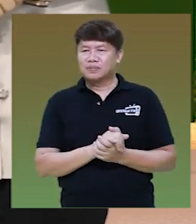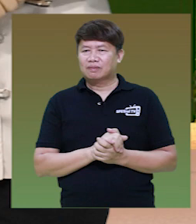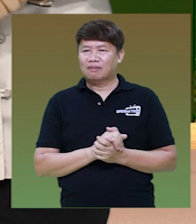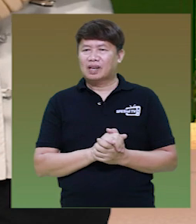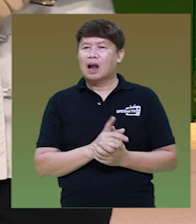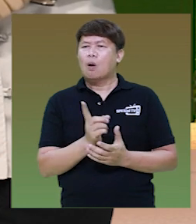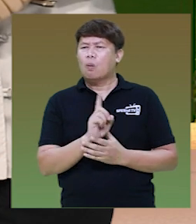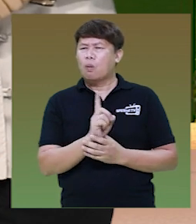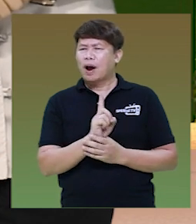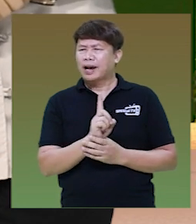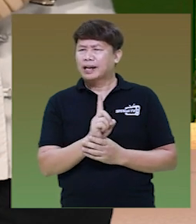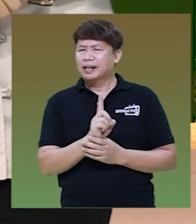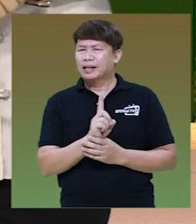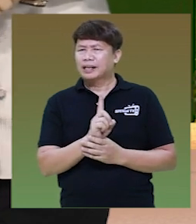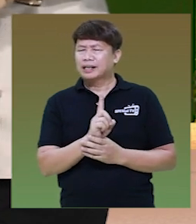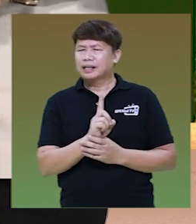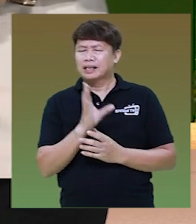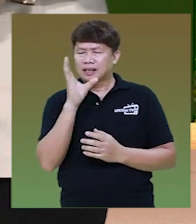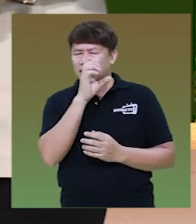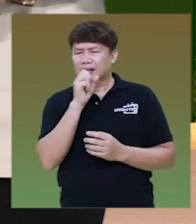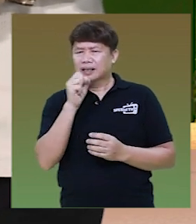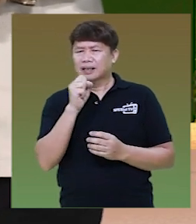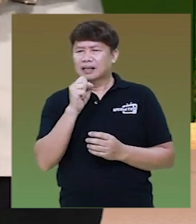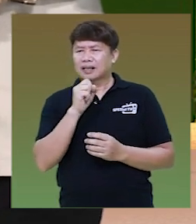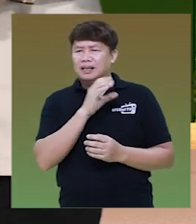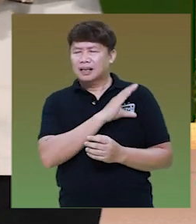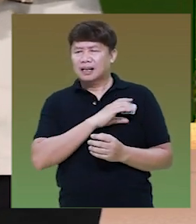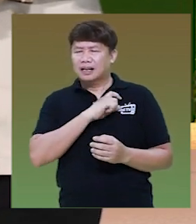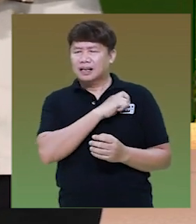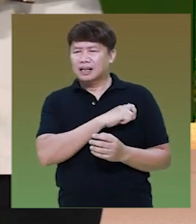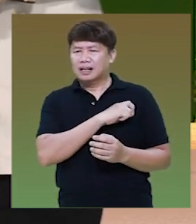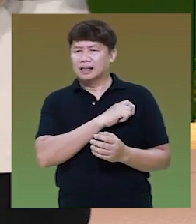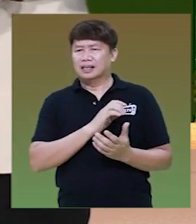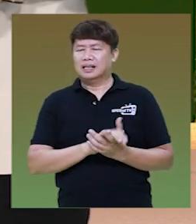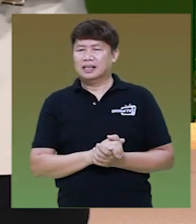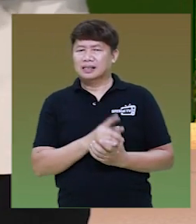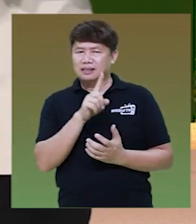What is inferring character traits then?